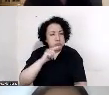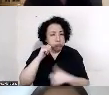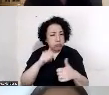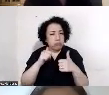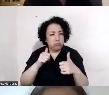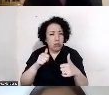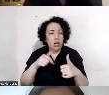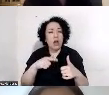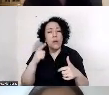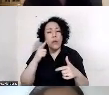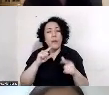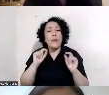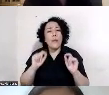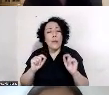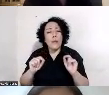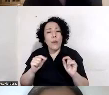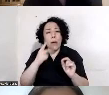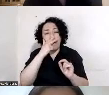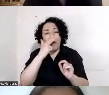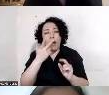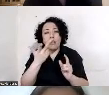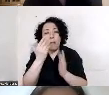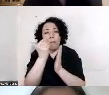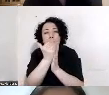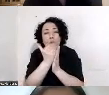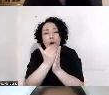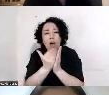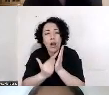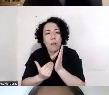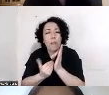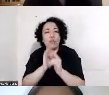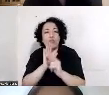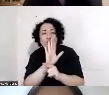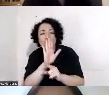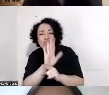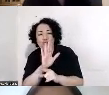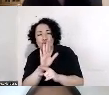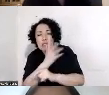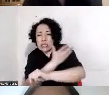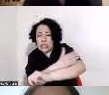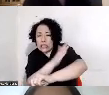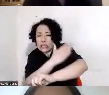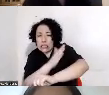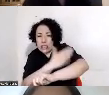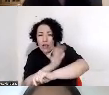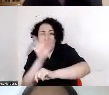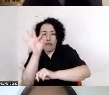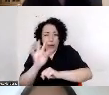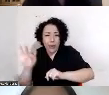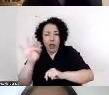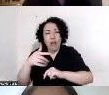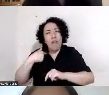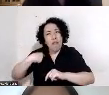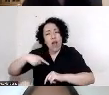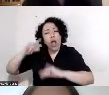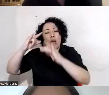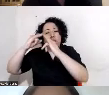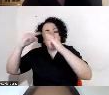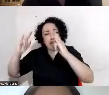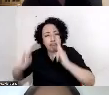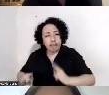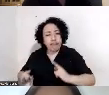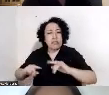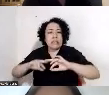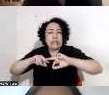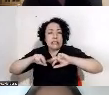eles frequentavam programas residenciais que os ajudaram a se preparar para a faculdade. Eles iam para acampamentos, programas residenciais e